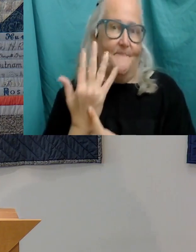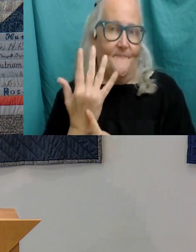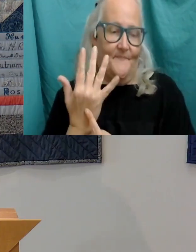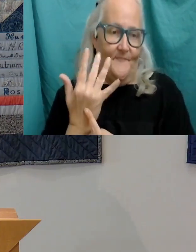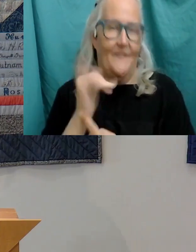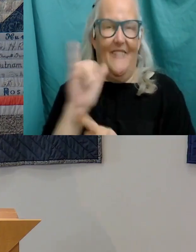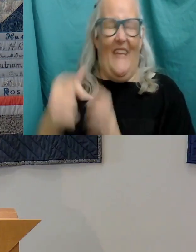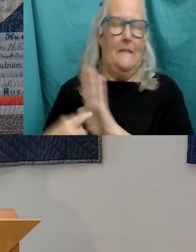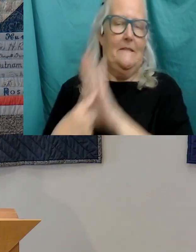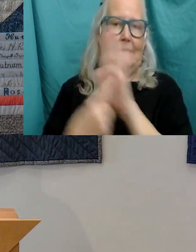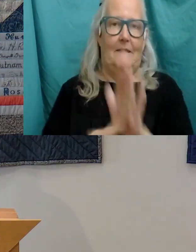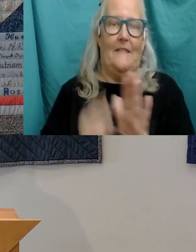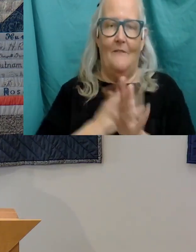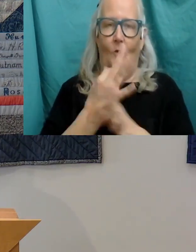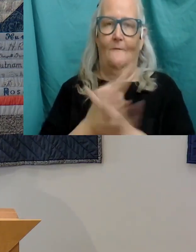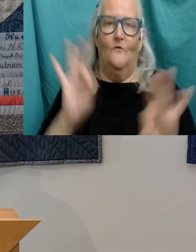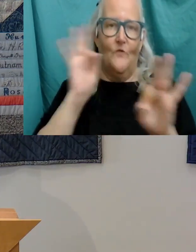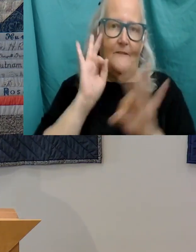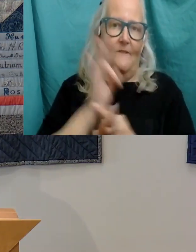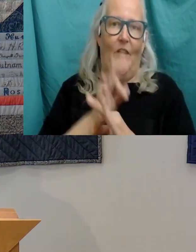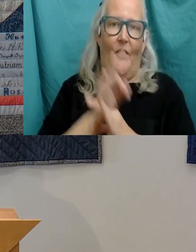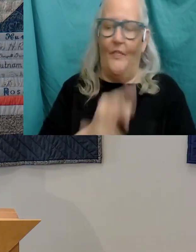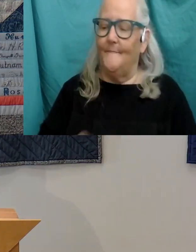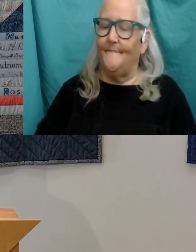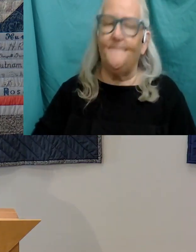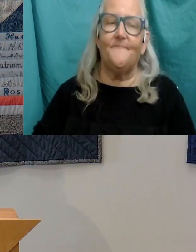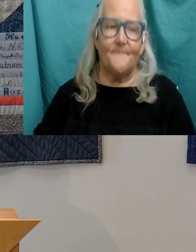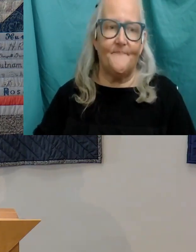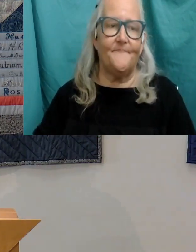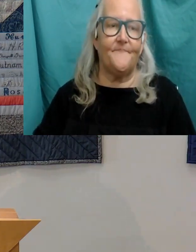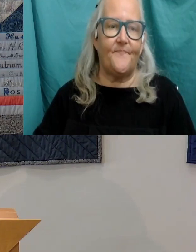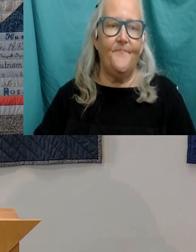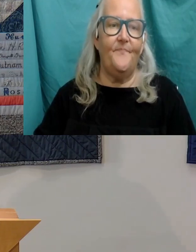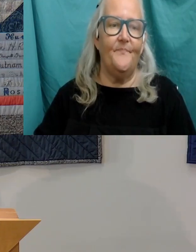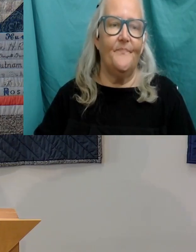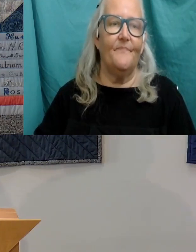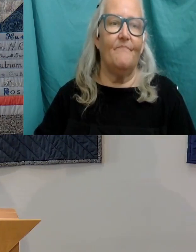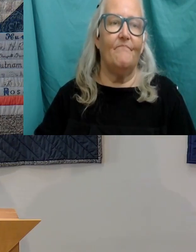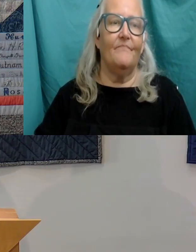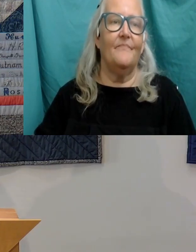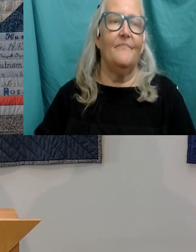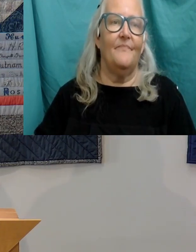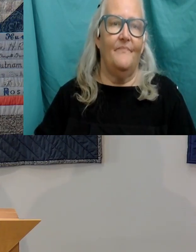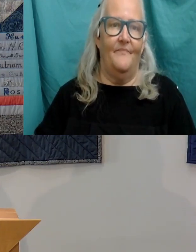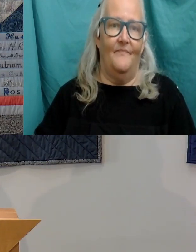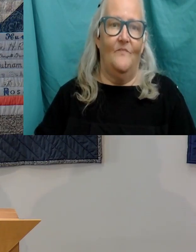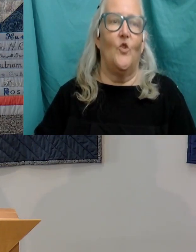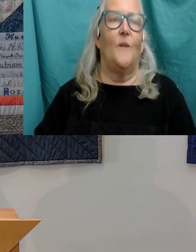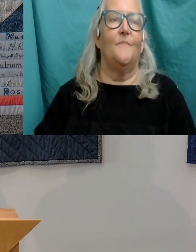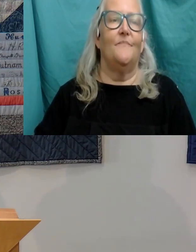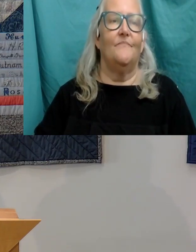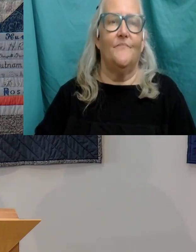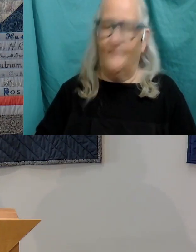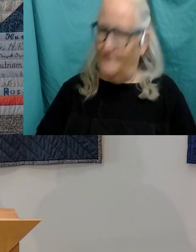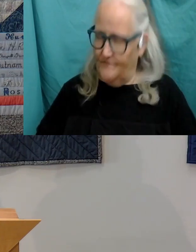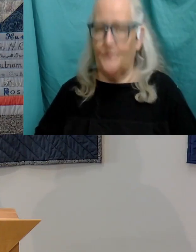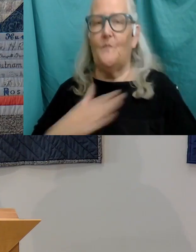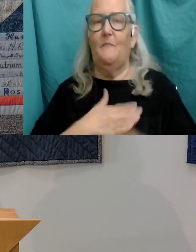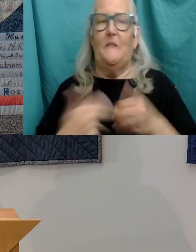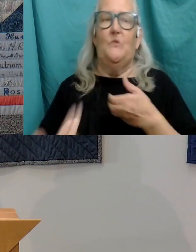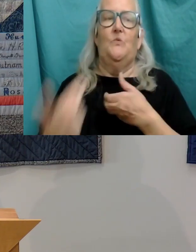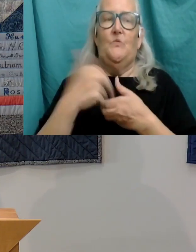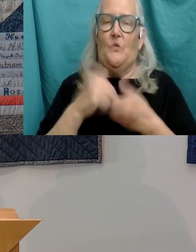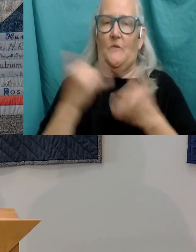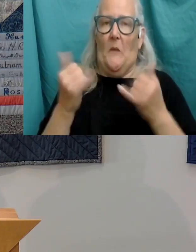faith. You want me to do the words? Okay. Please join me in saying the words on the